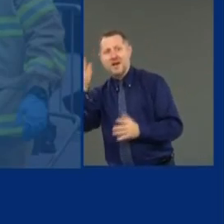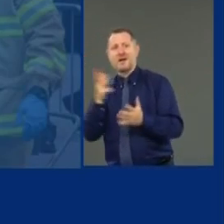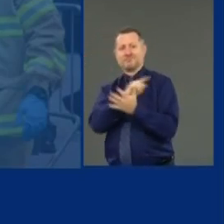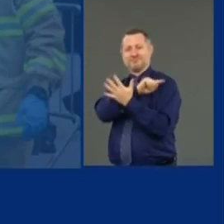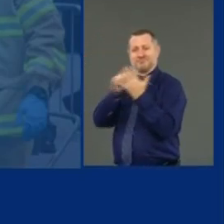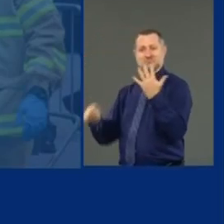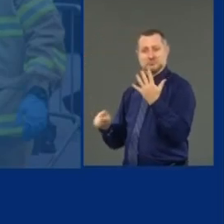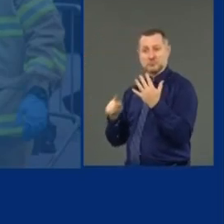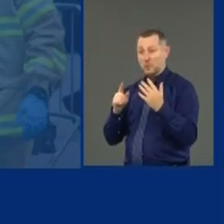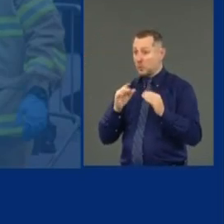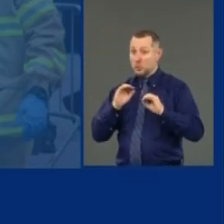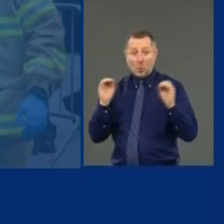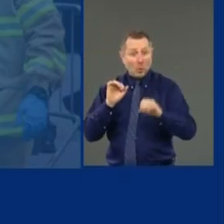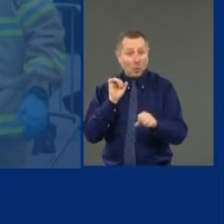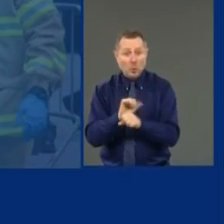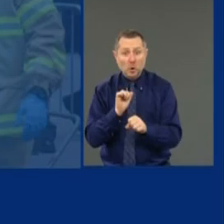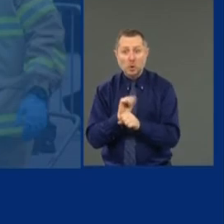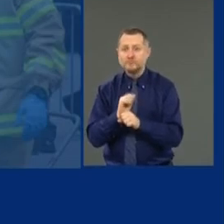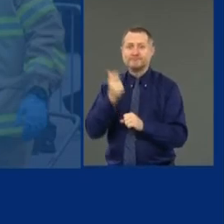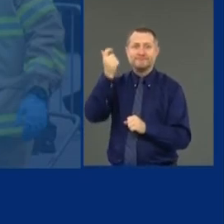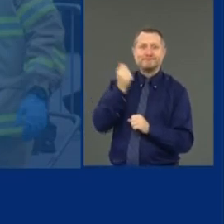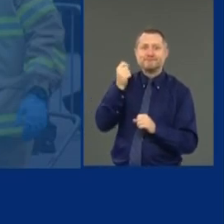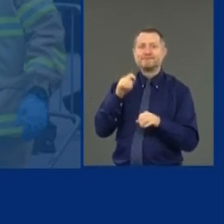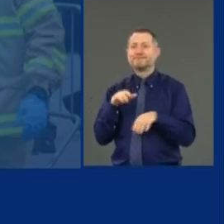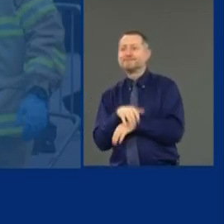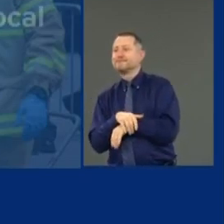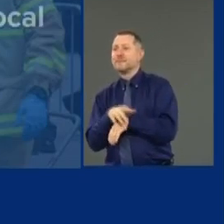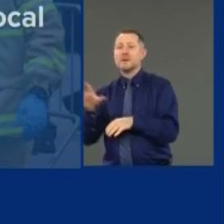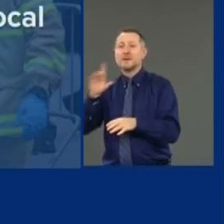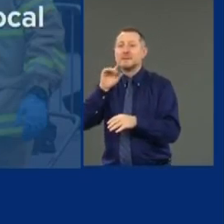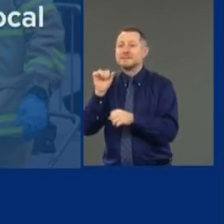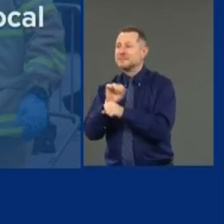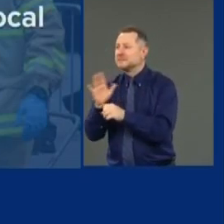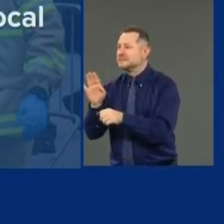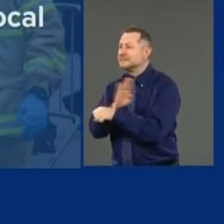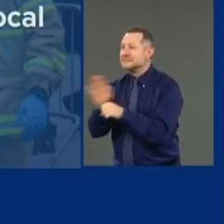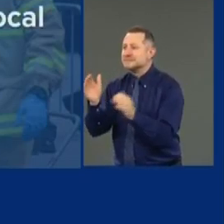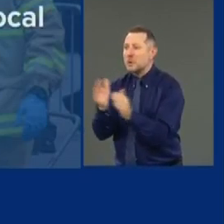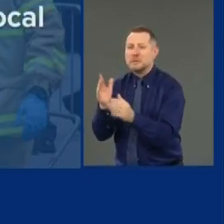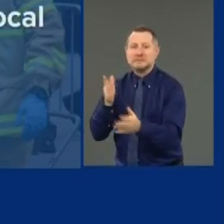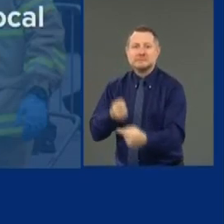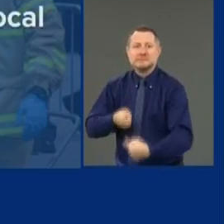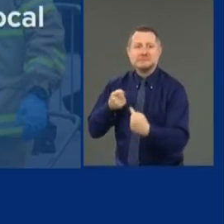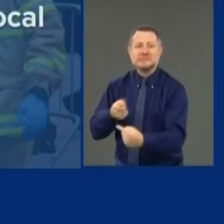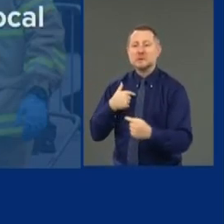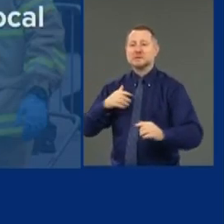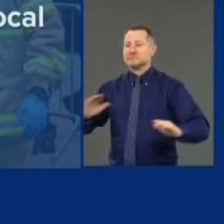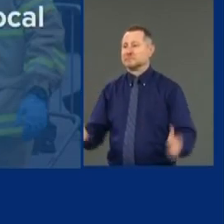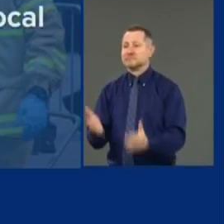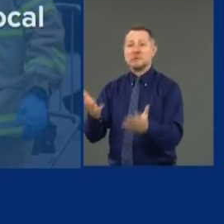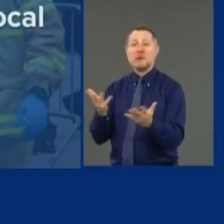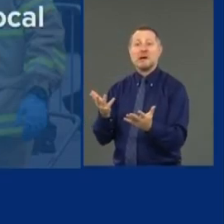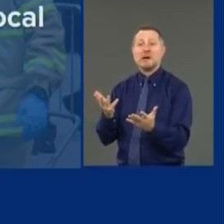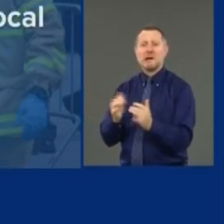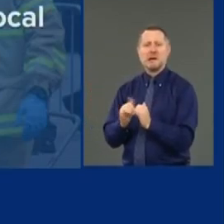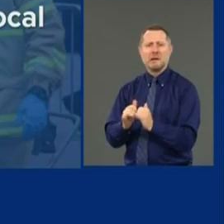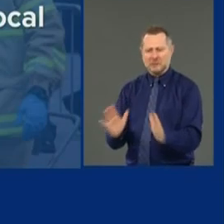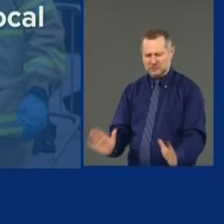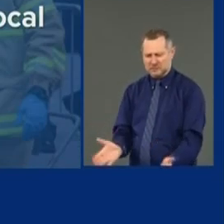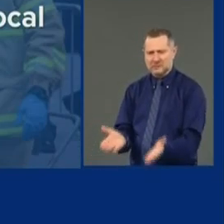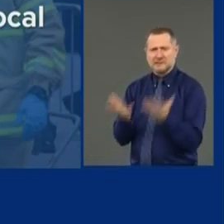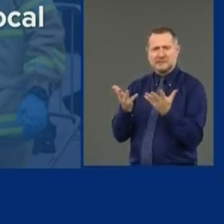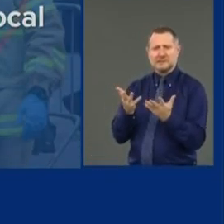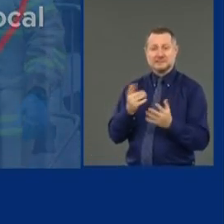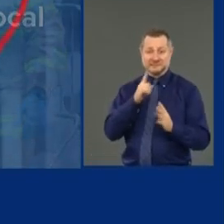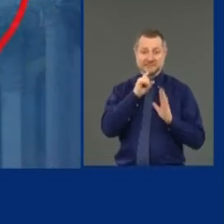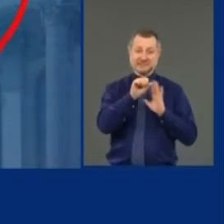are struggling. How do we help them? How do we bring them up? And that's what states do and local governments do,